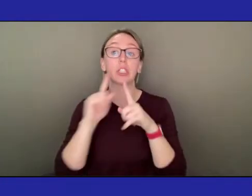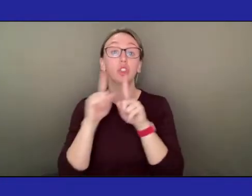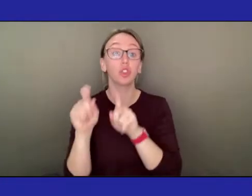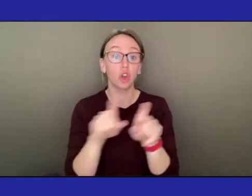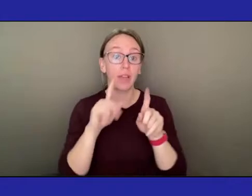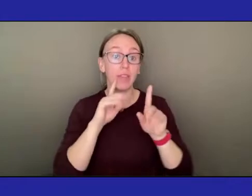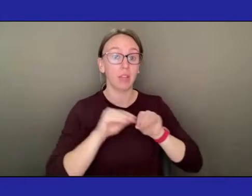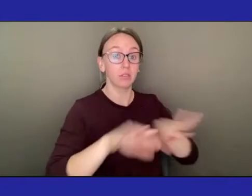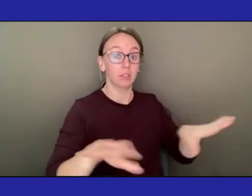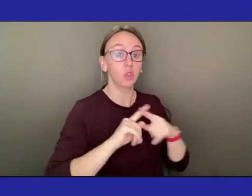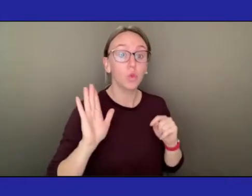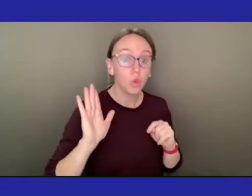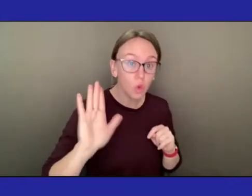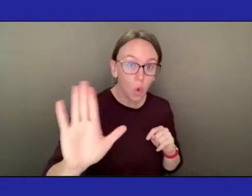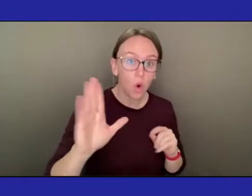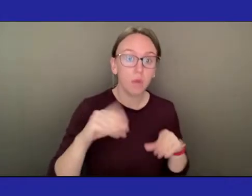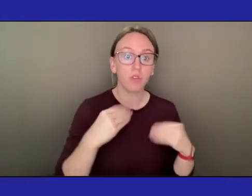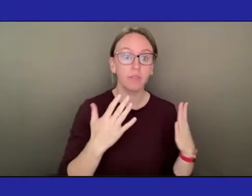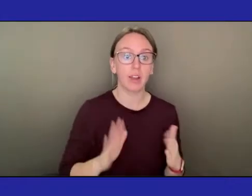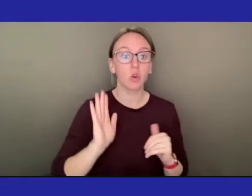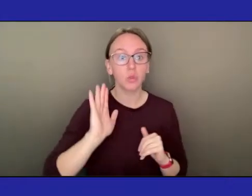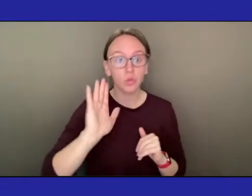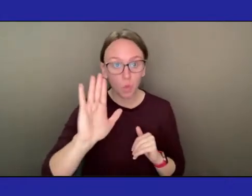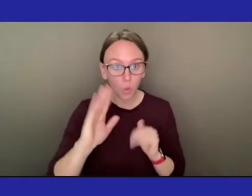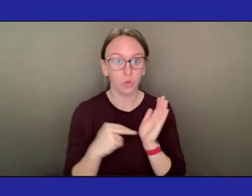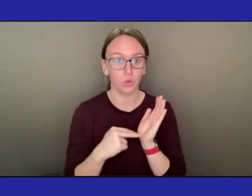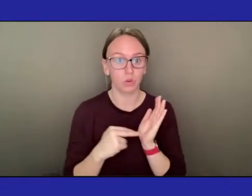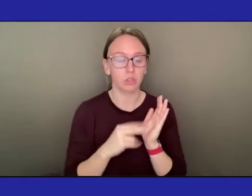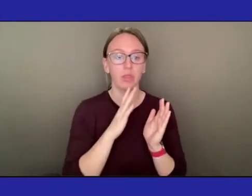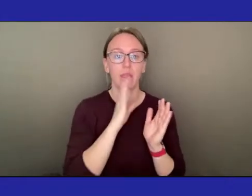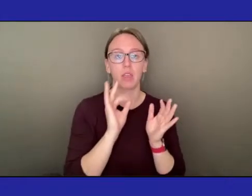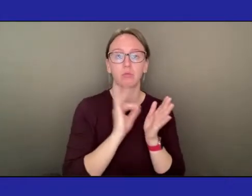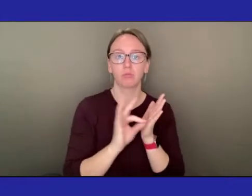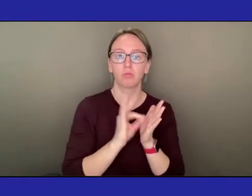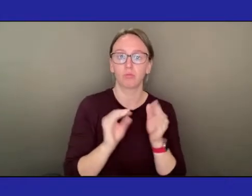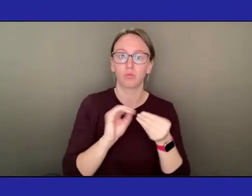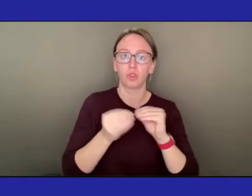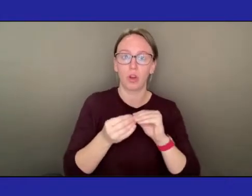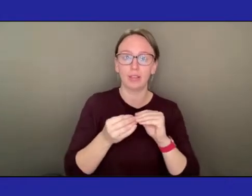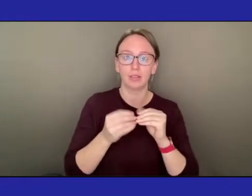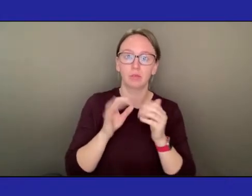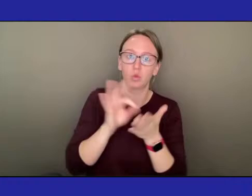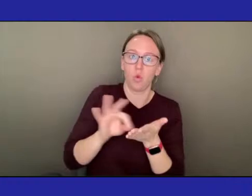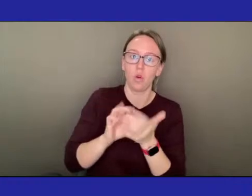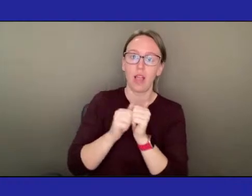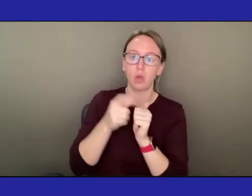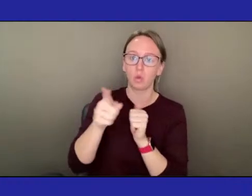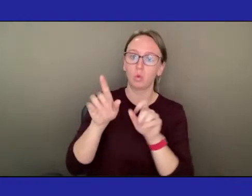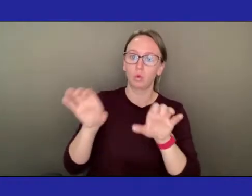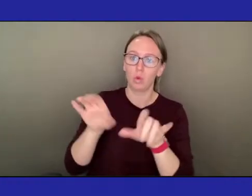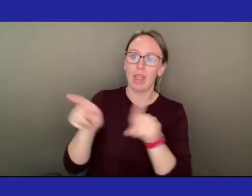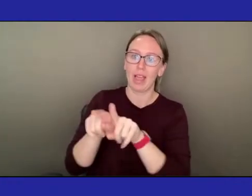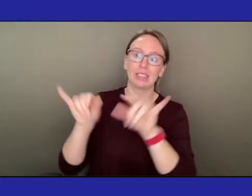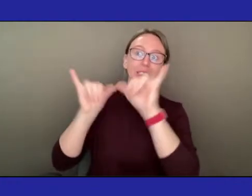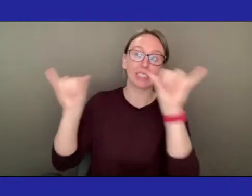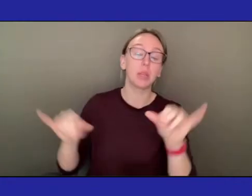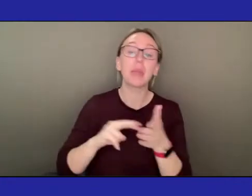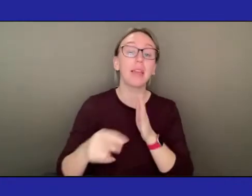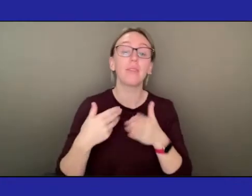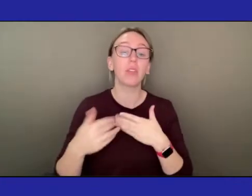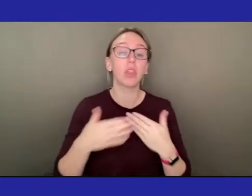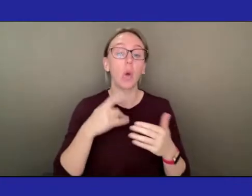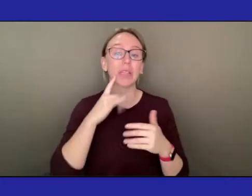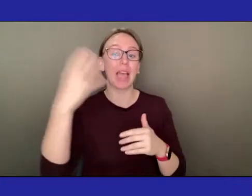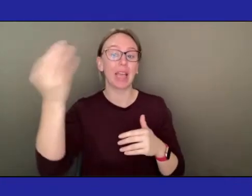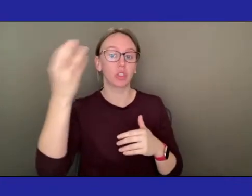providers, your own nurses, and they rate how you're doing as a system. So even though this is an external survey, it allows us to